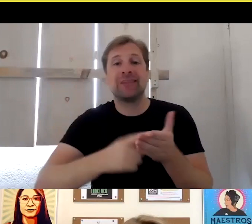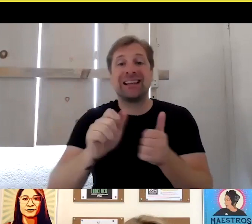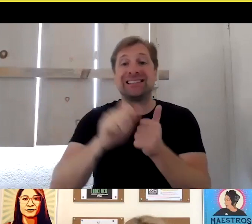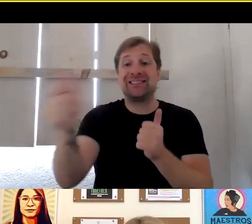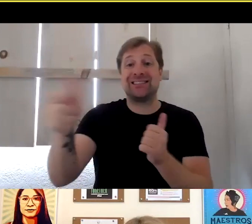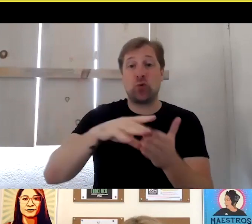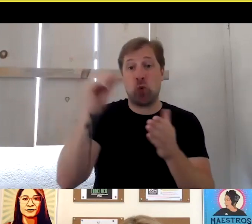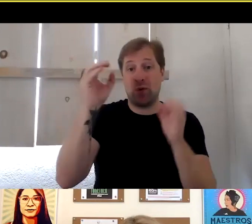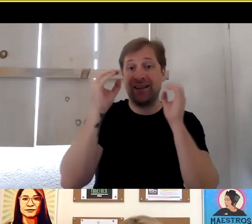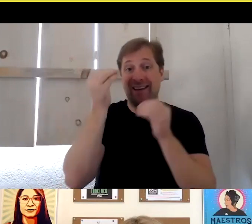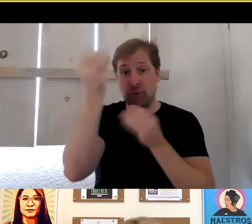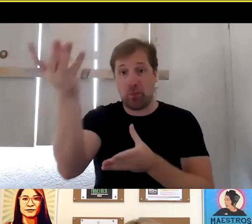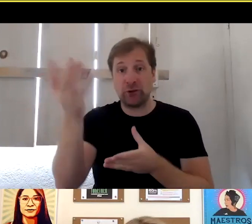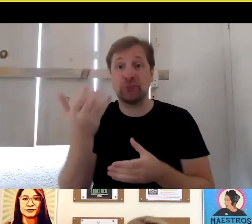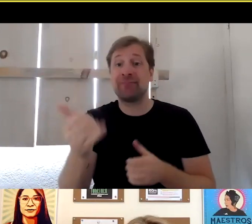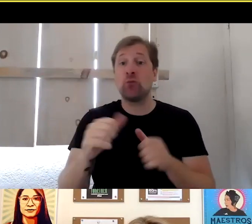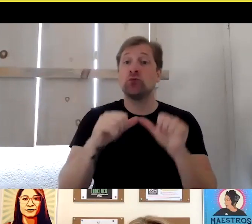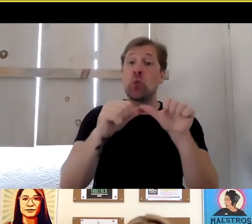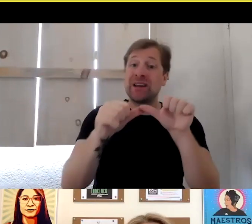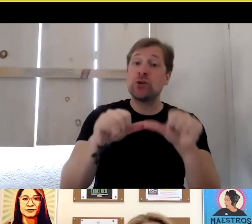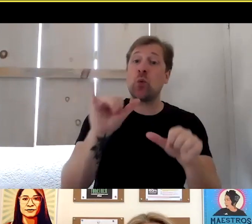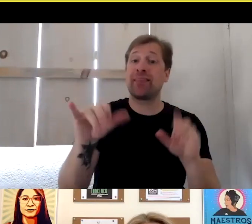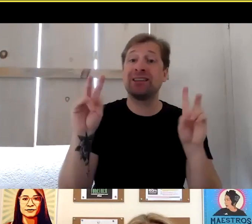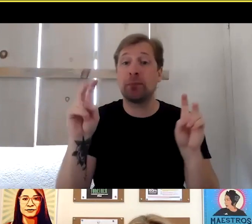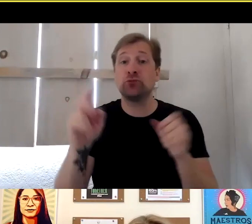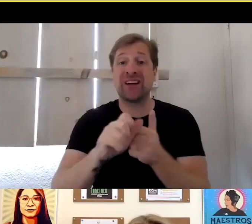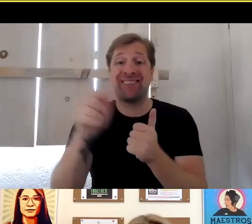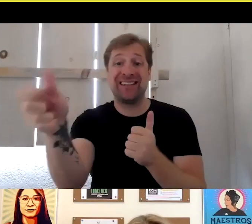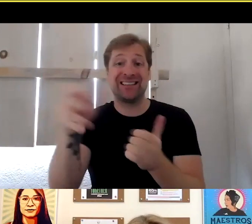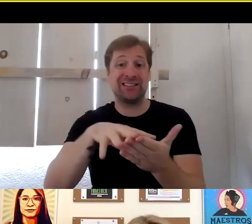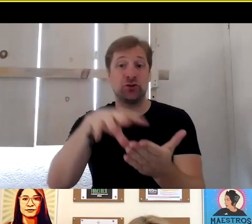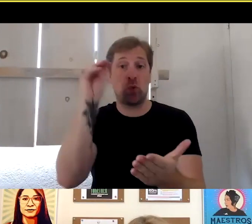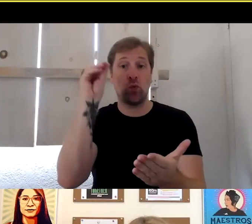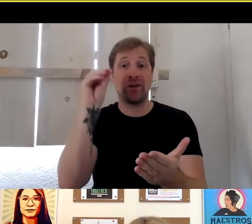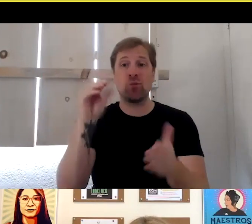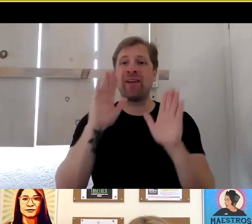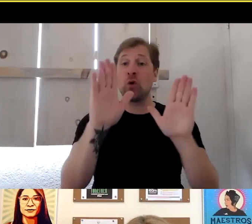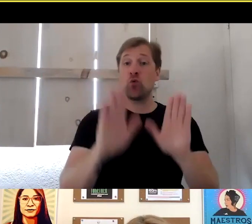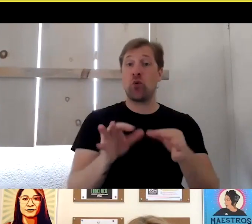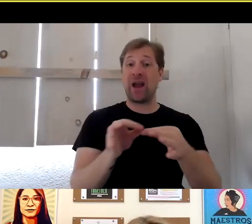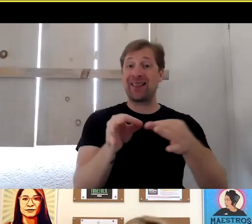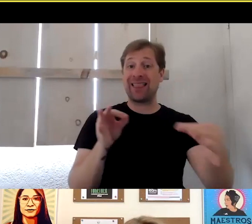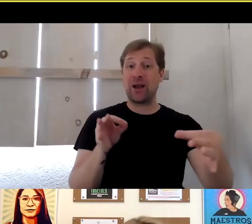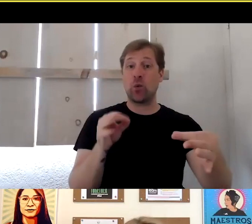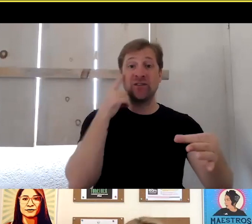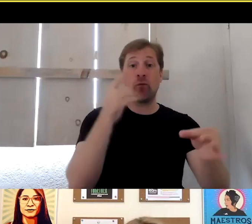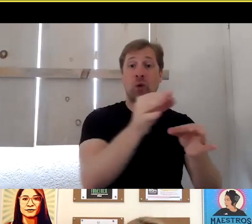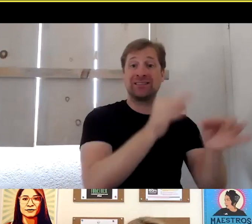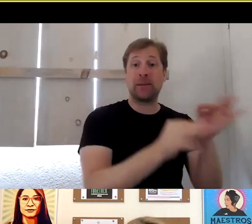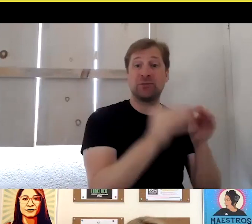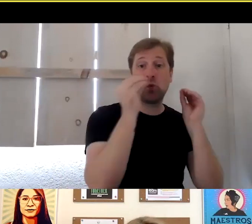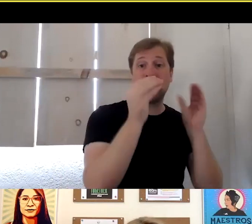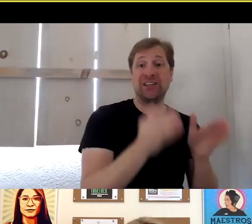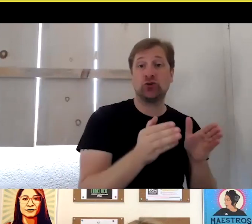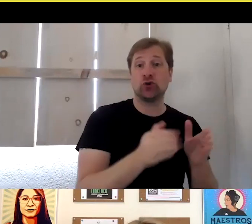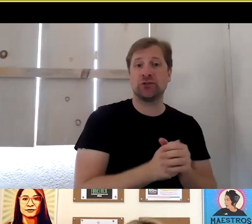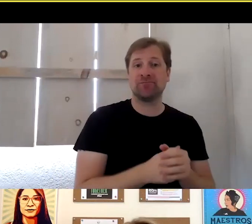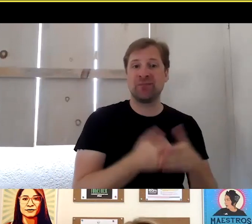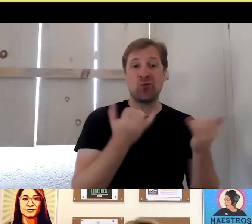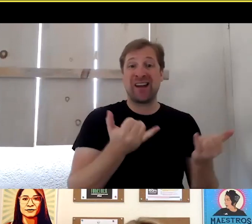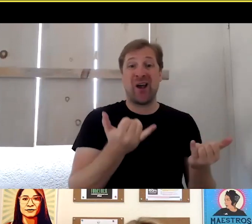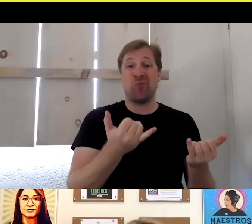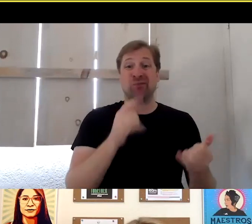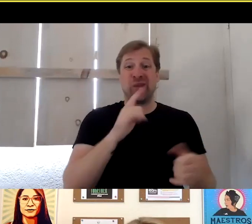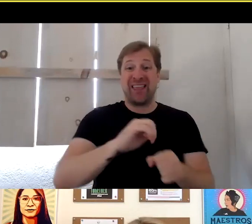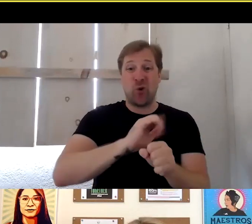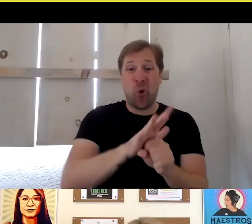to continue on with this distance learning, we have some great language for our subs. We've been in really uncertain times